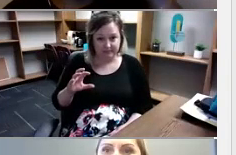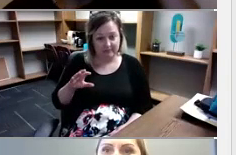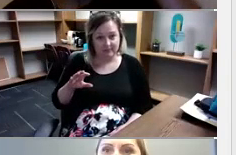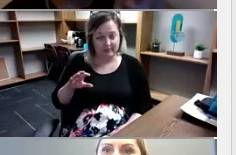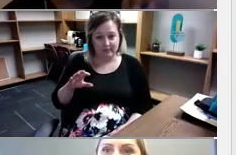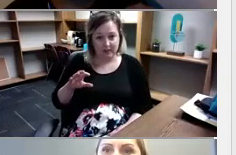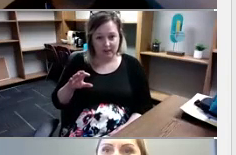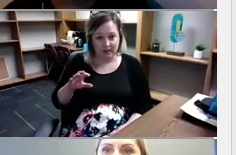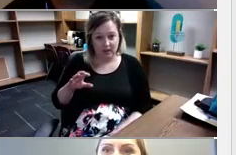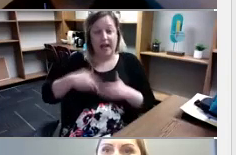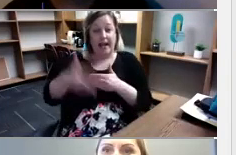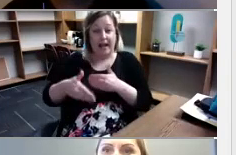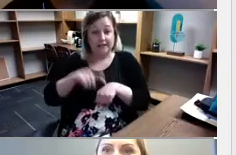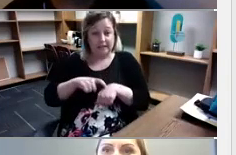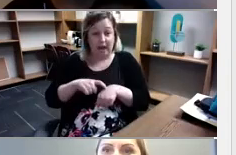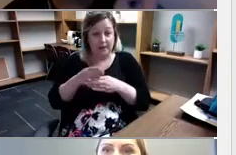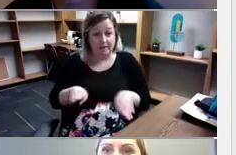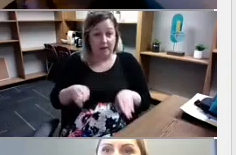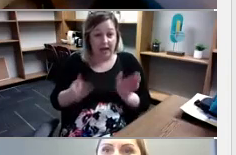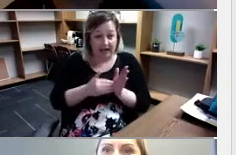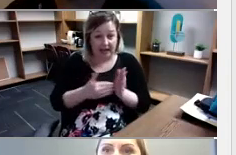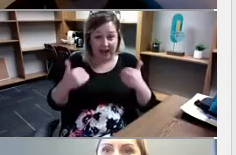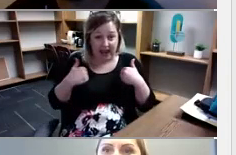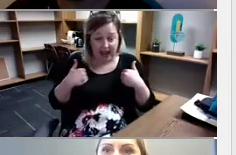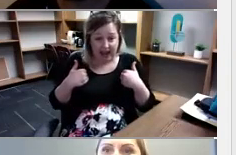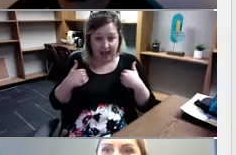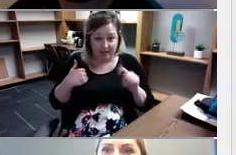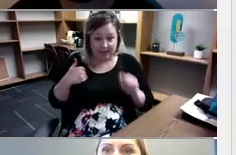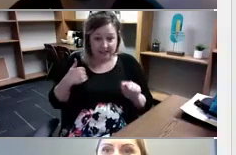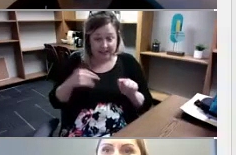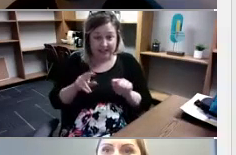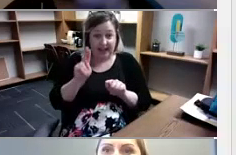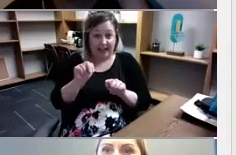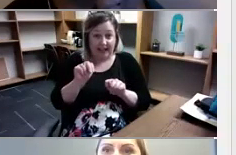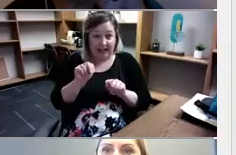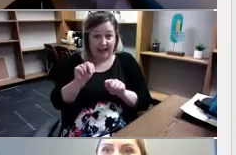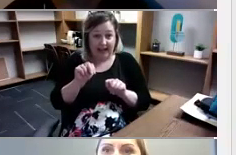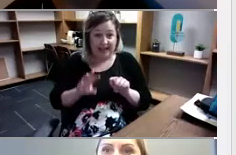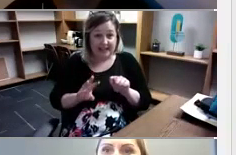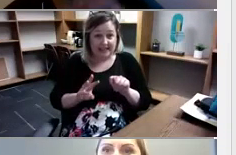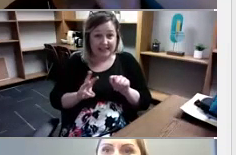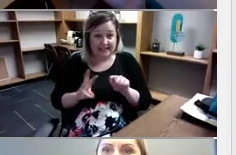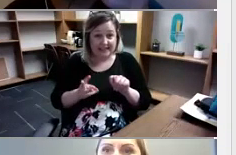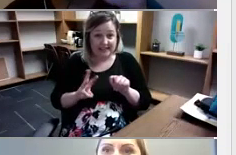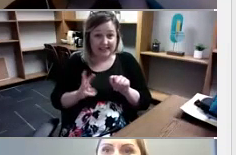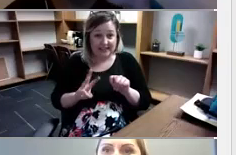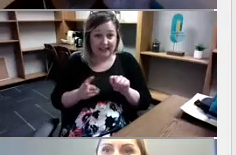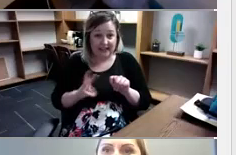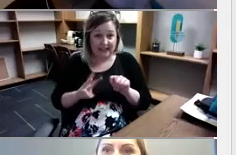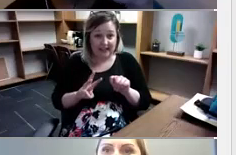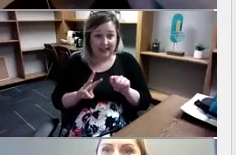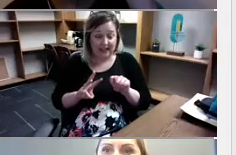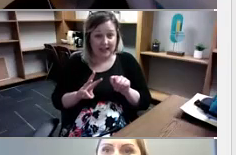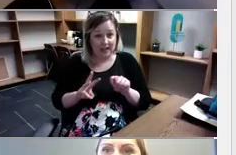when we divide this array again, we have Tn by 16, Tn by 16 and so on, right? Again, we are dividing it into